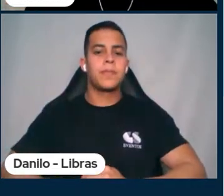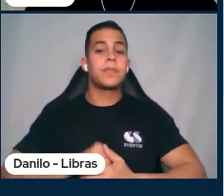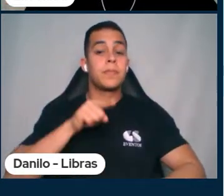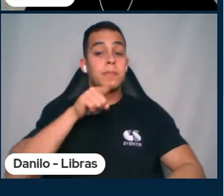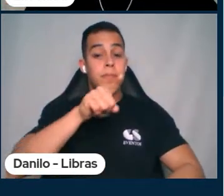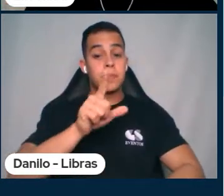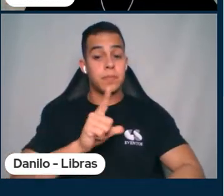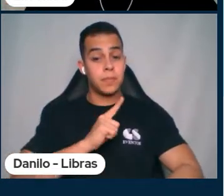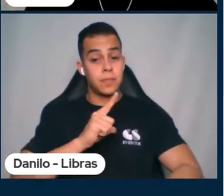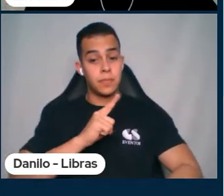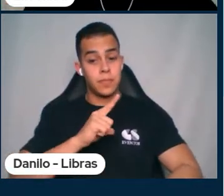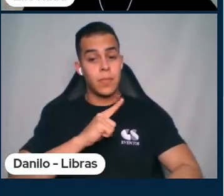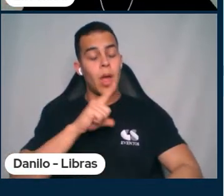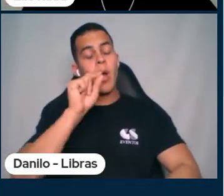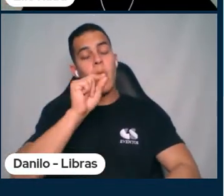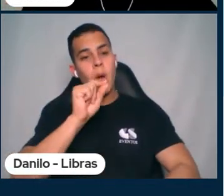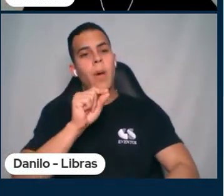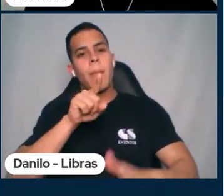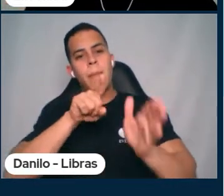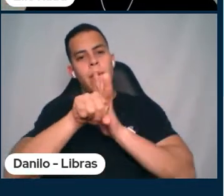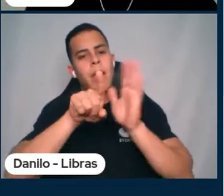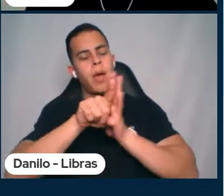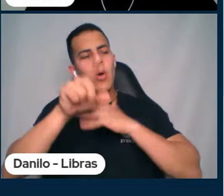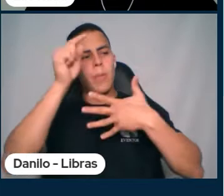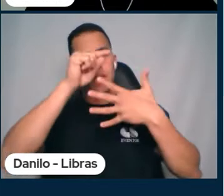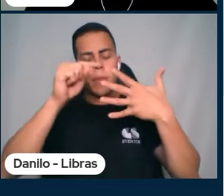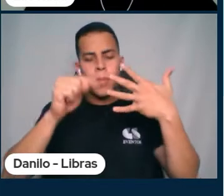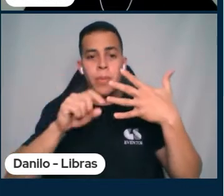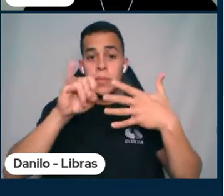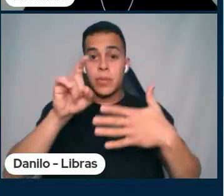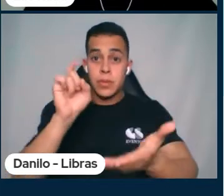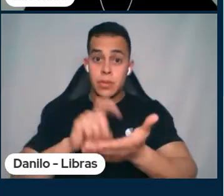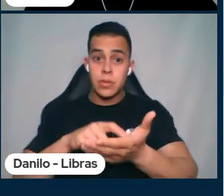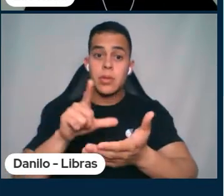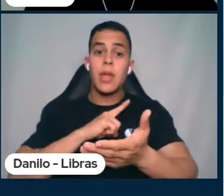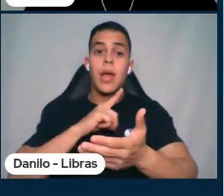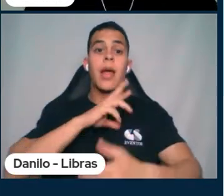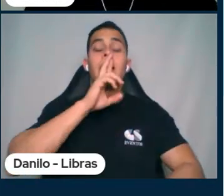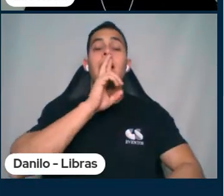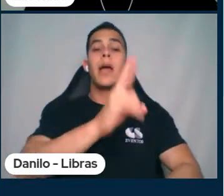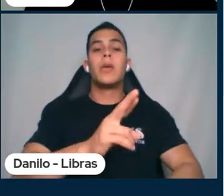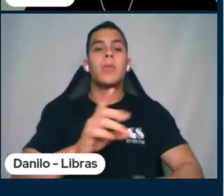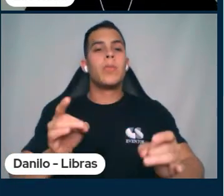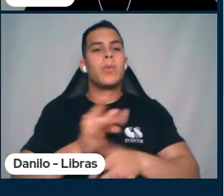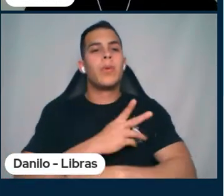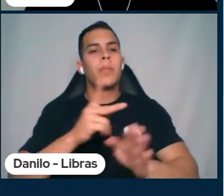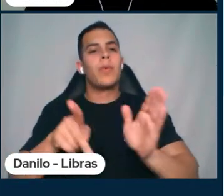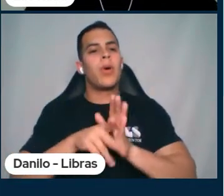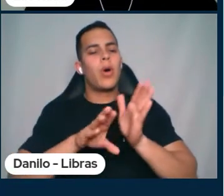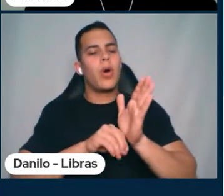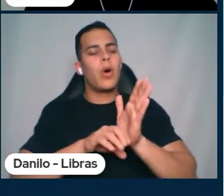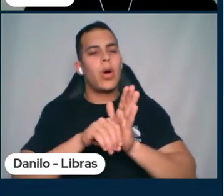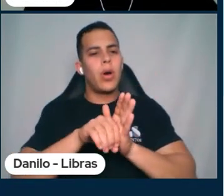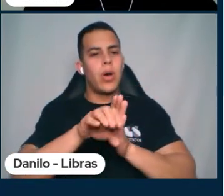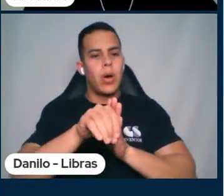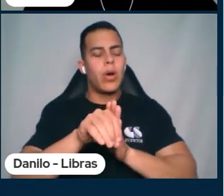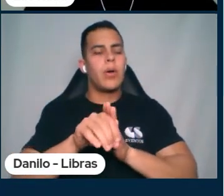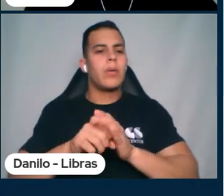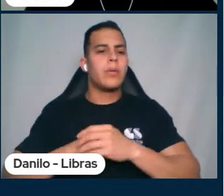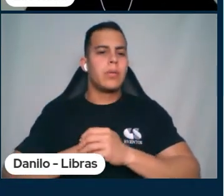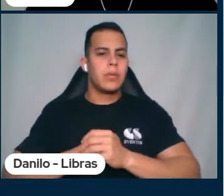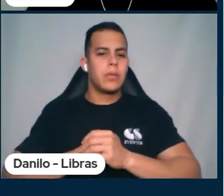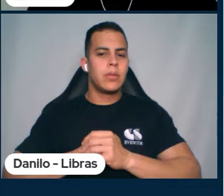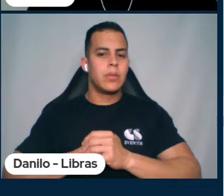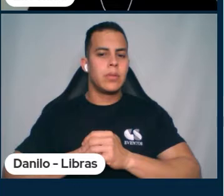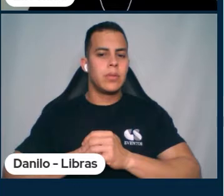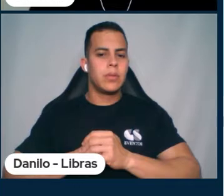question answers, those pairs of question answers on the SERP. If we also look at another